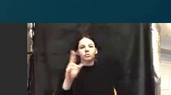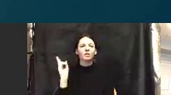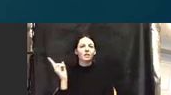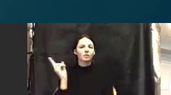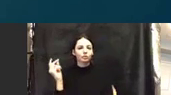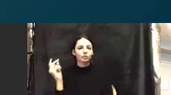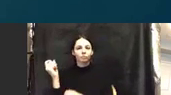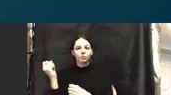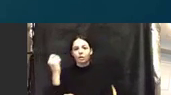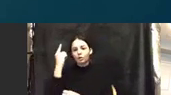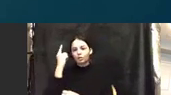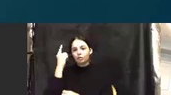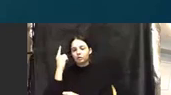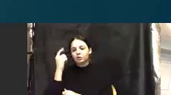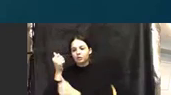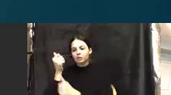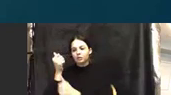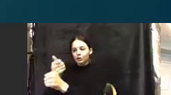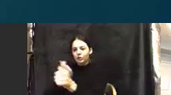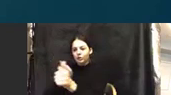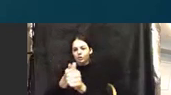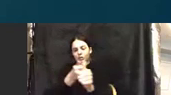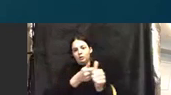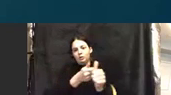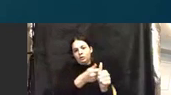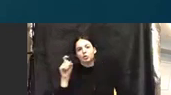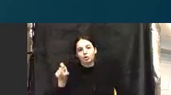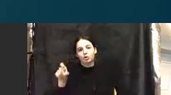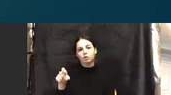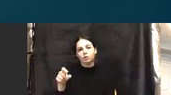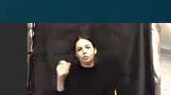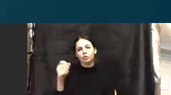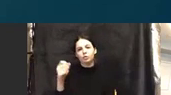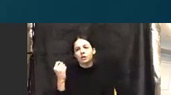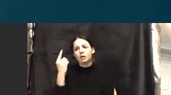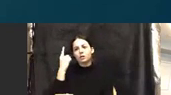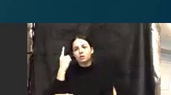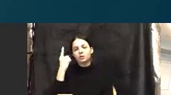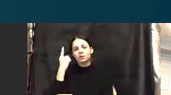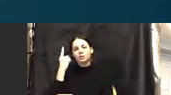even in Turkey right now, or Armenia and Azerbaijan.